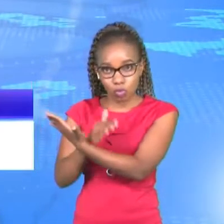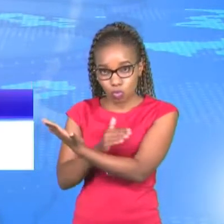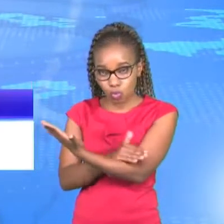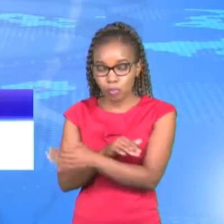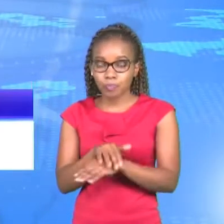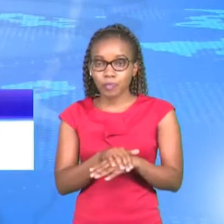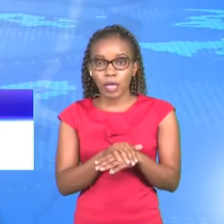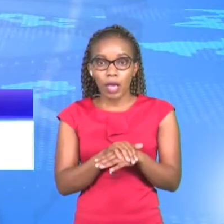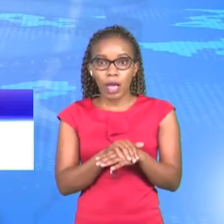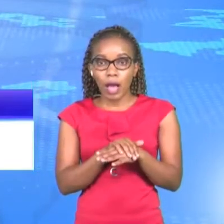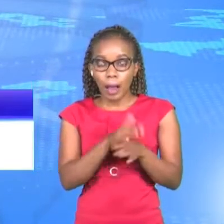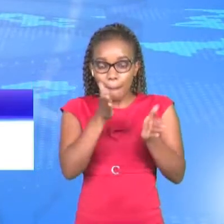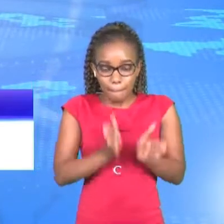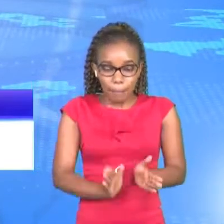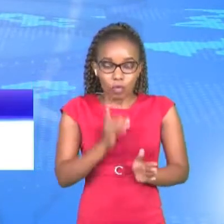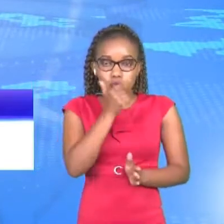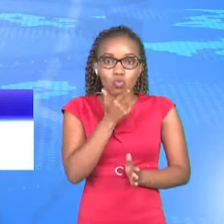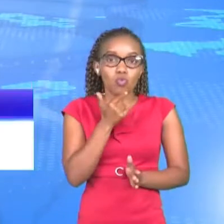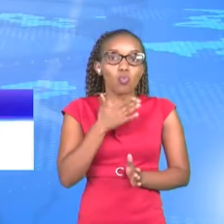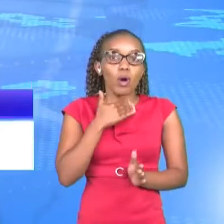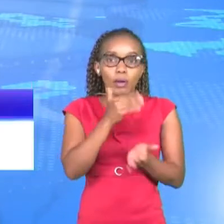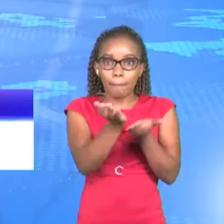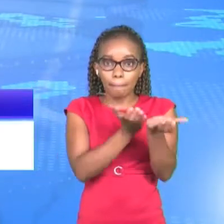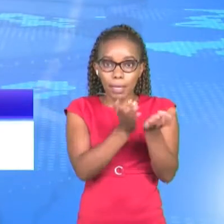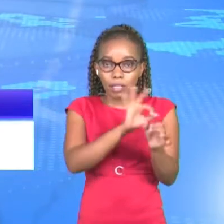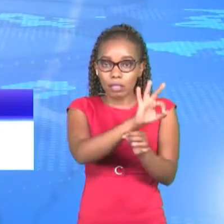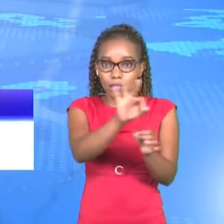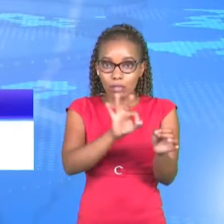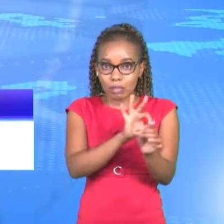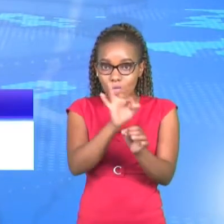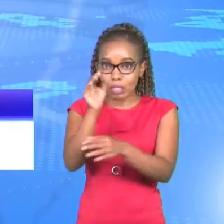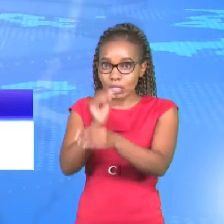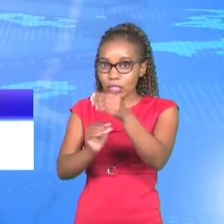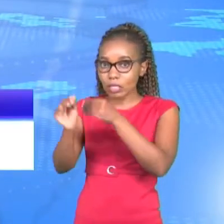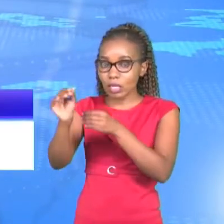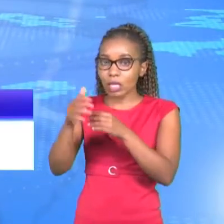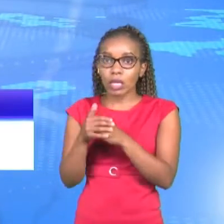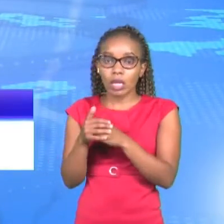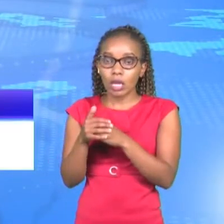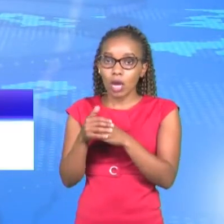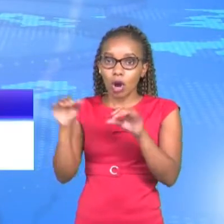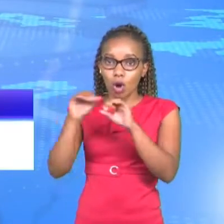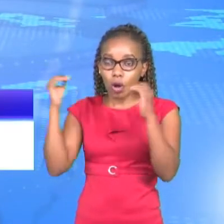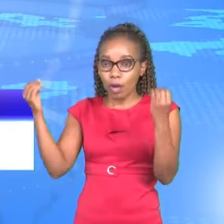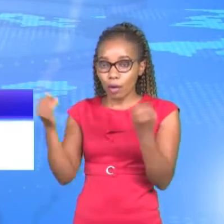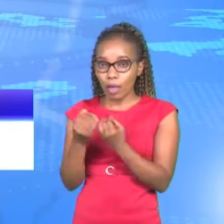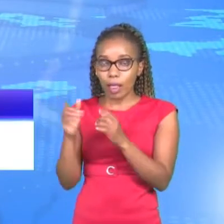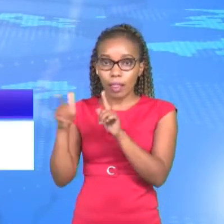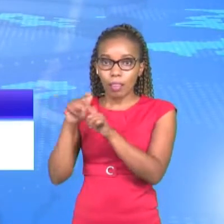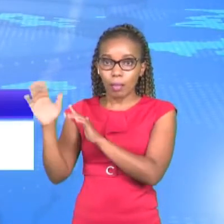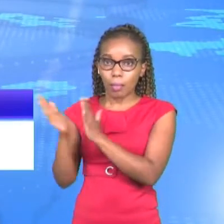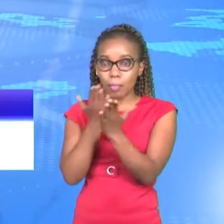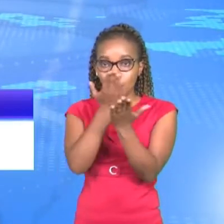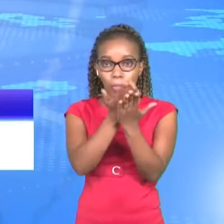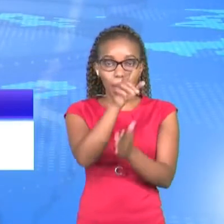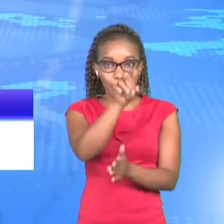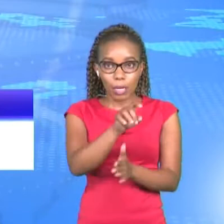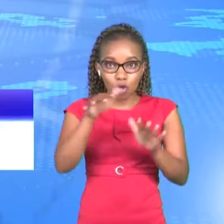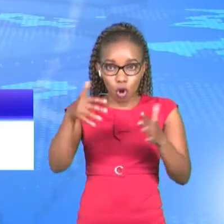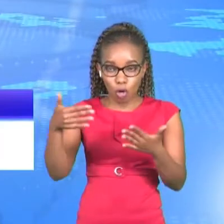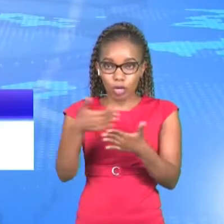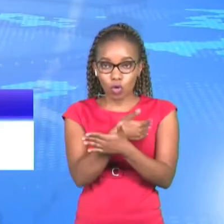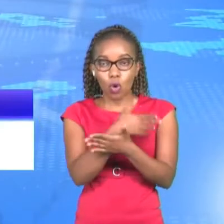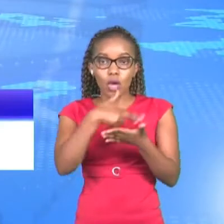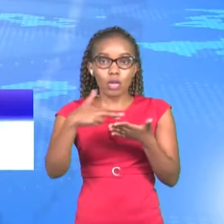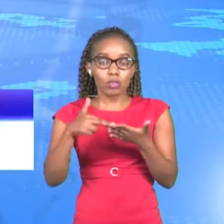person who intends to carry on the business of tea auction organizers shall apply registration to the authority or renew their